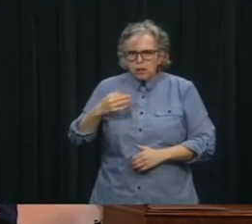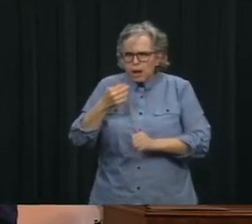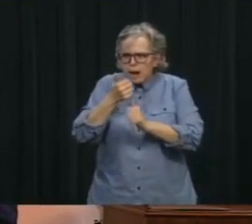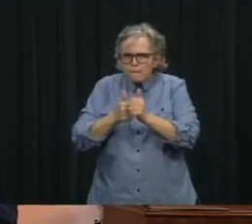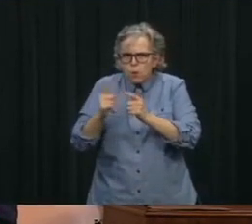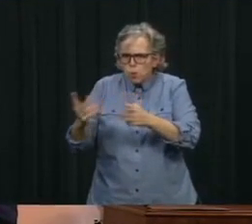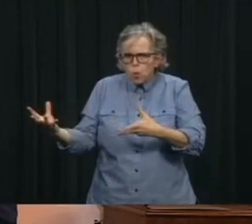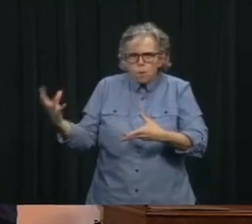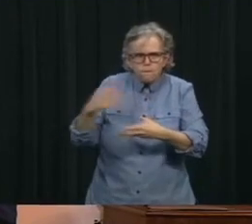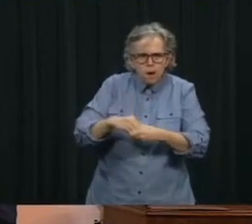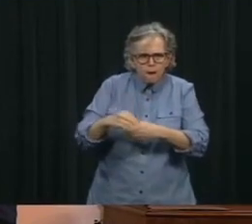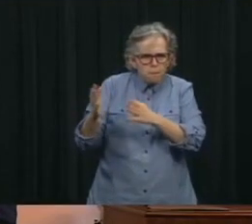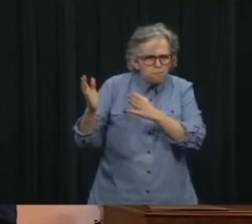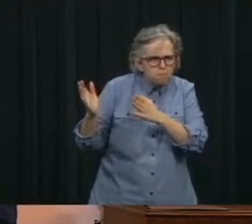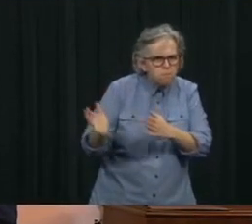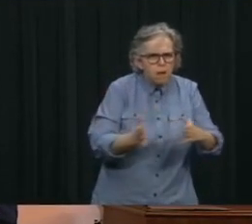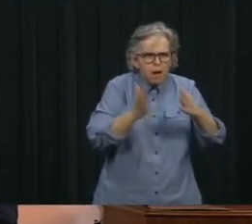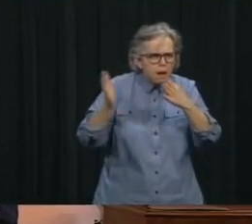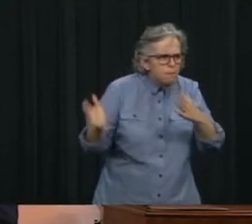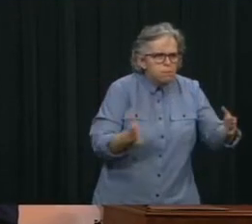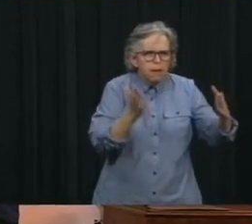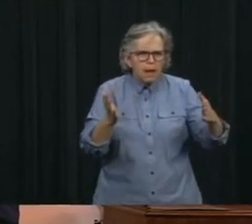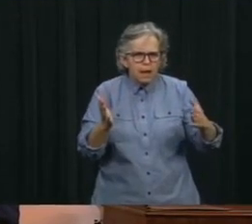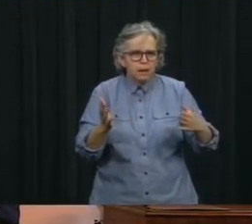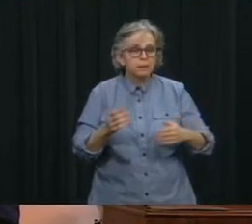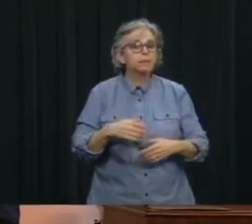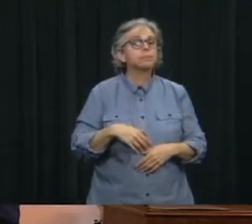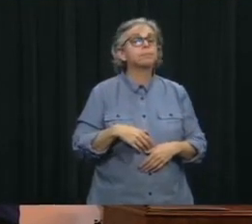Other services that can be provided by the senior